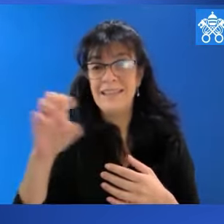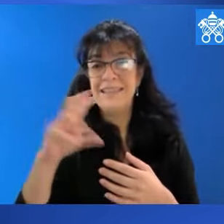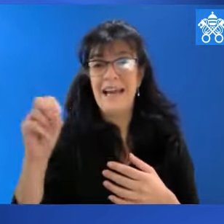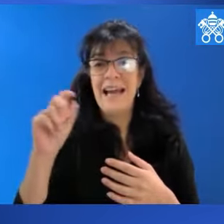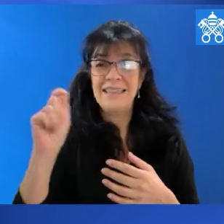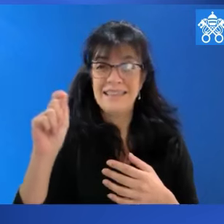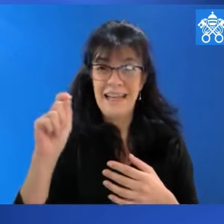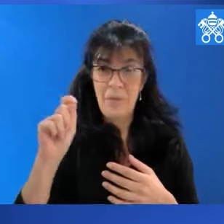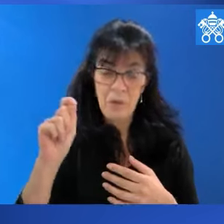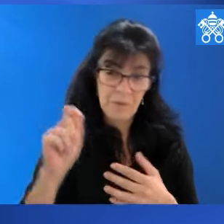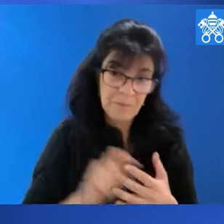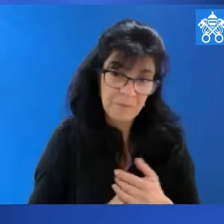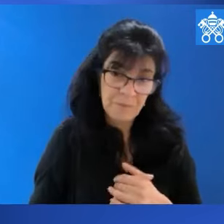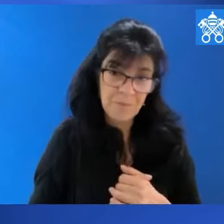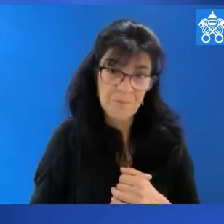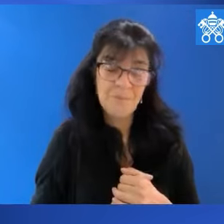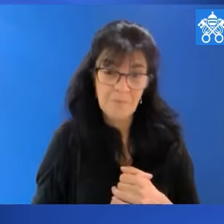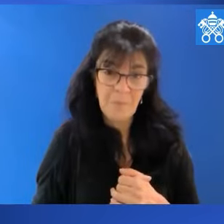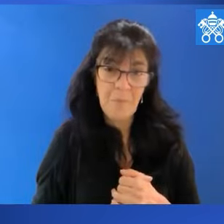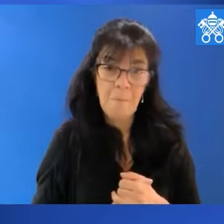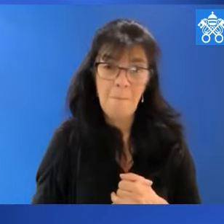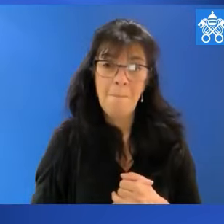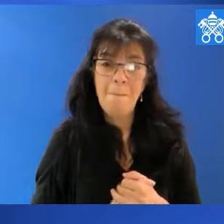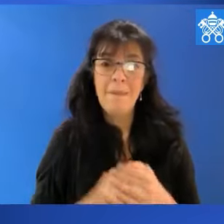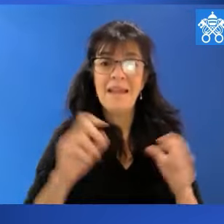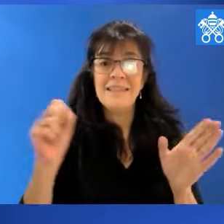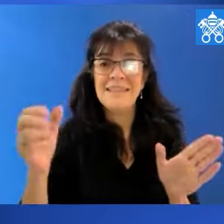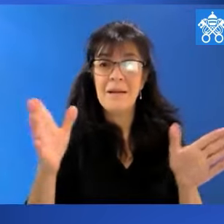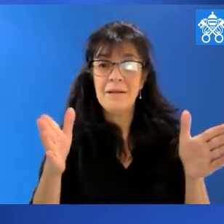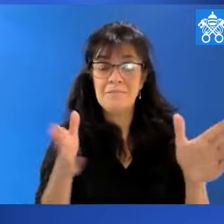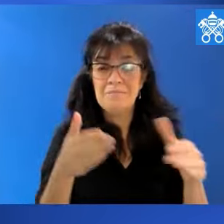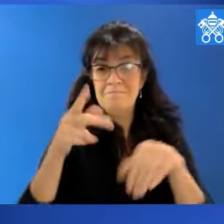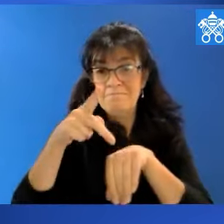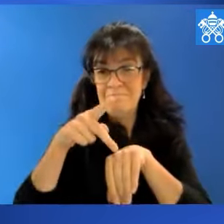And back to the square, the St. Peter's Square.